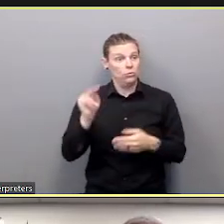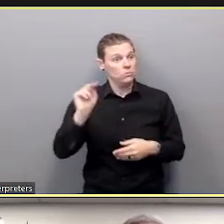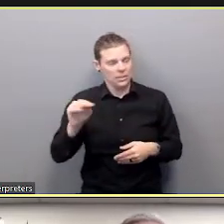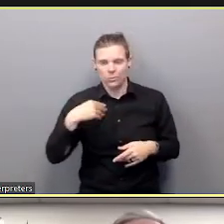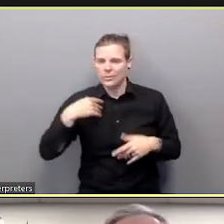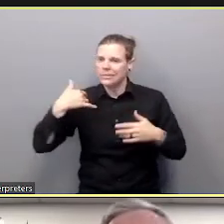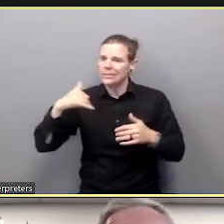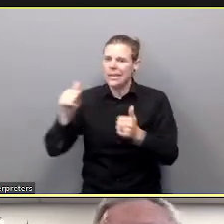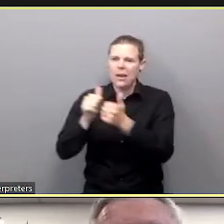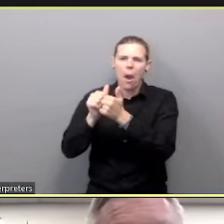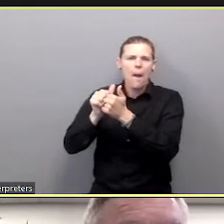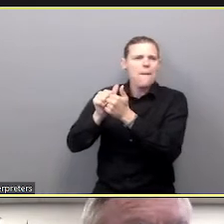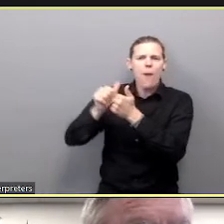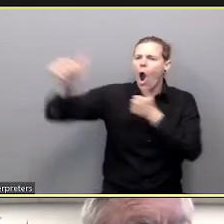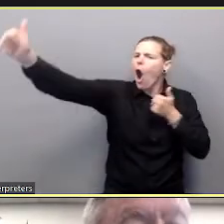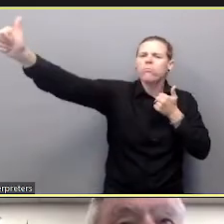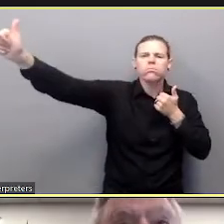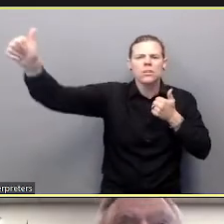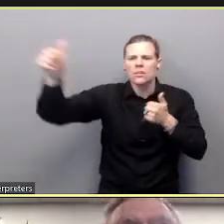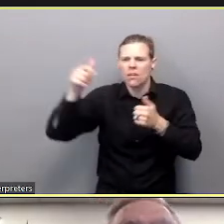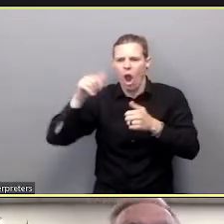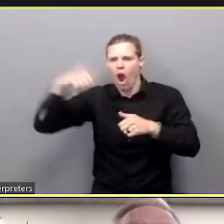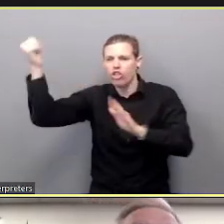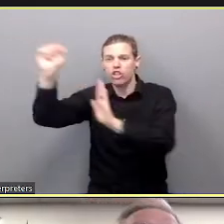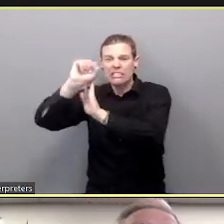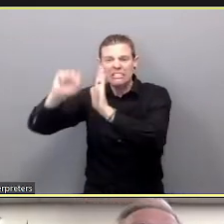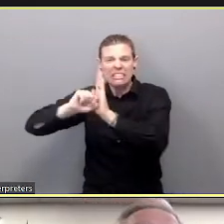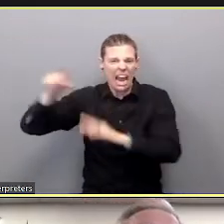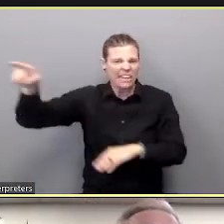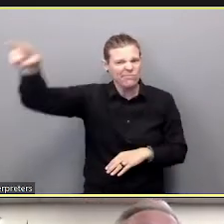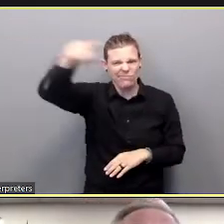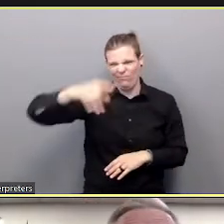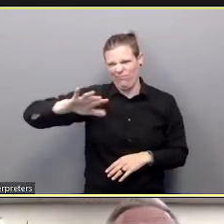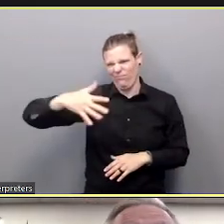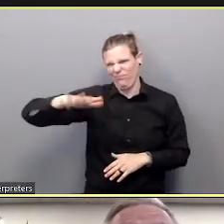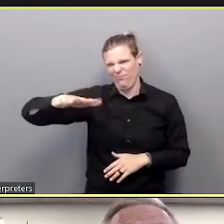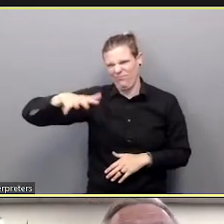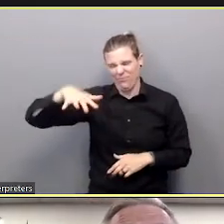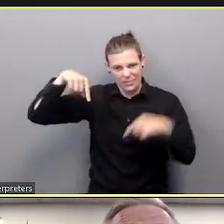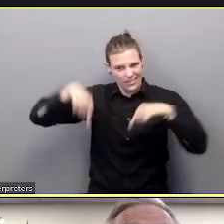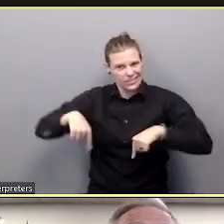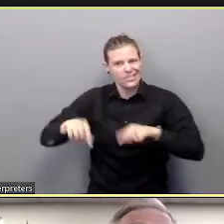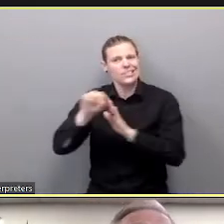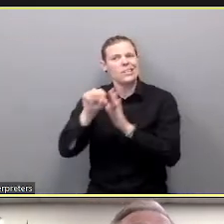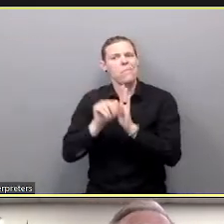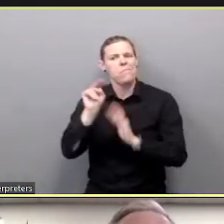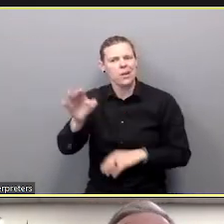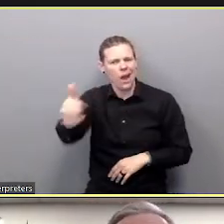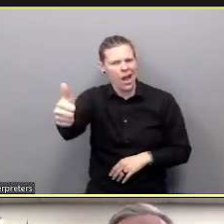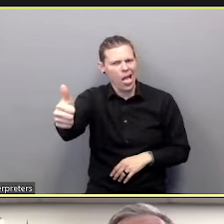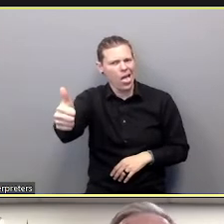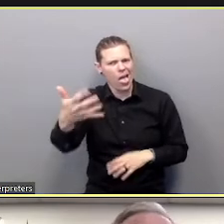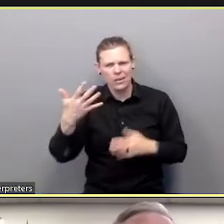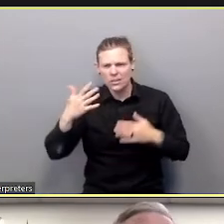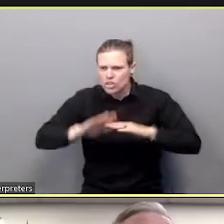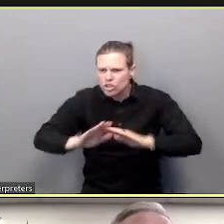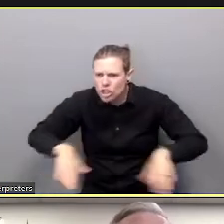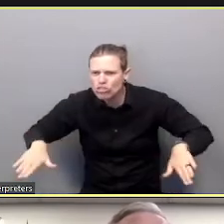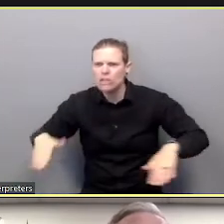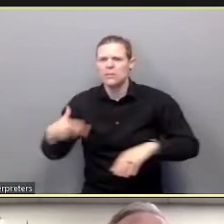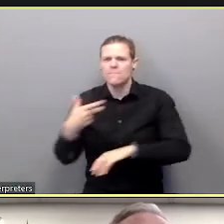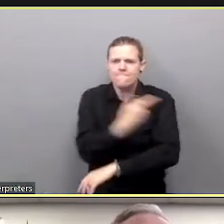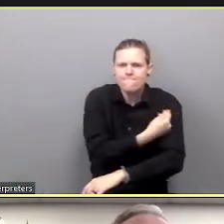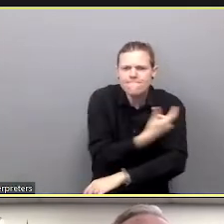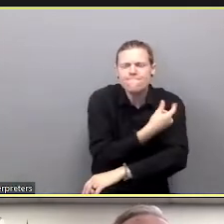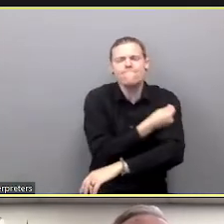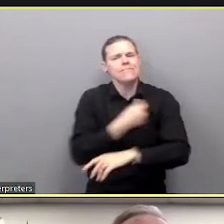and kids getting vaccinated. And we still wish that more people would get boosters. Next slide,